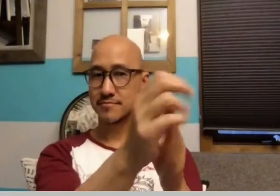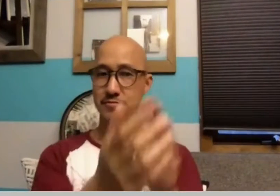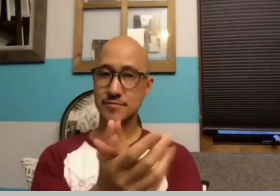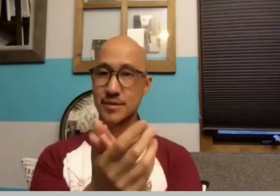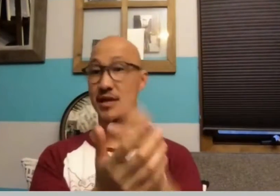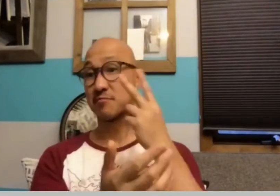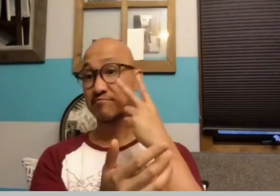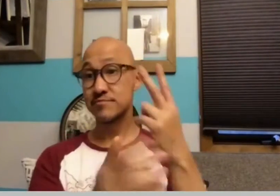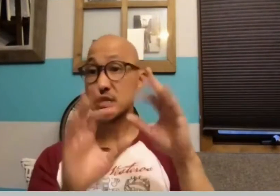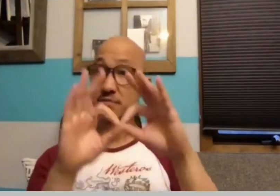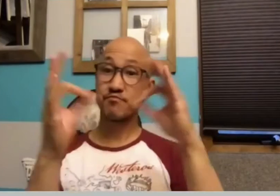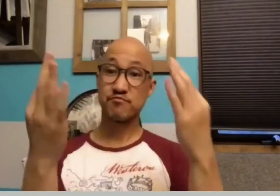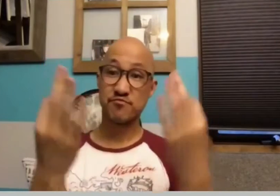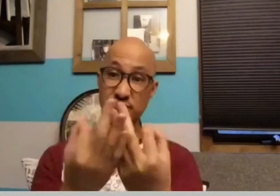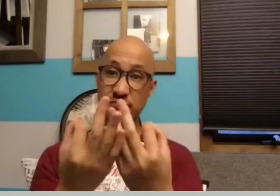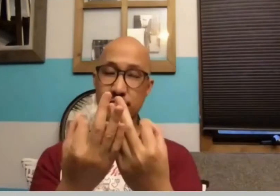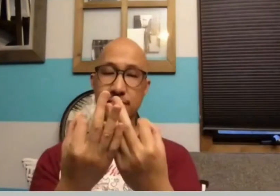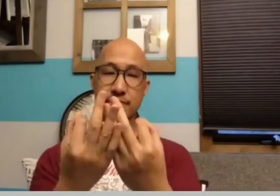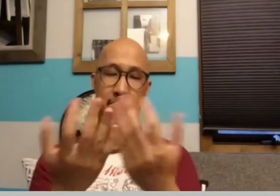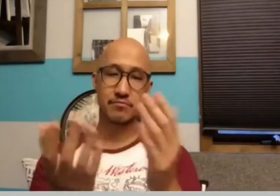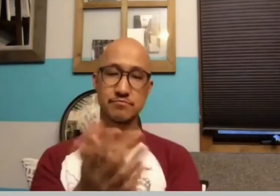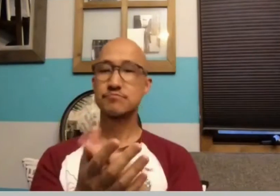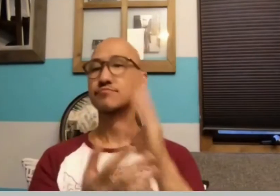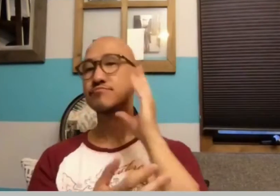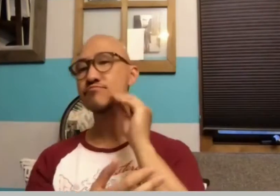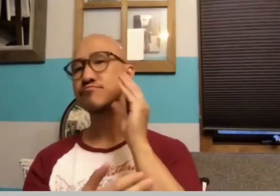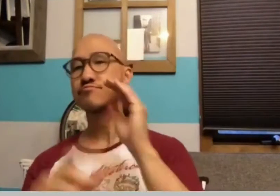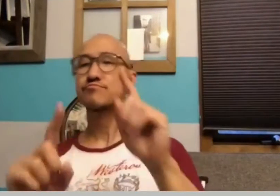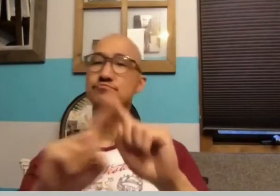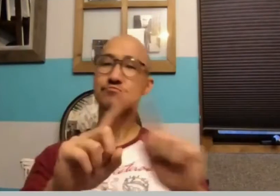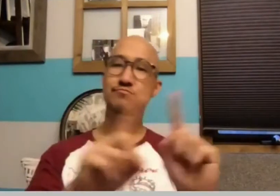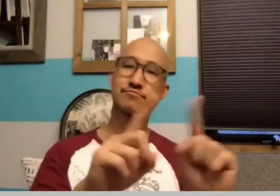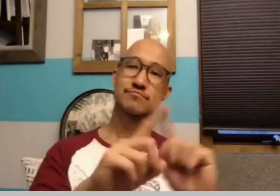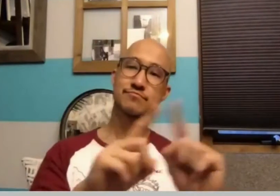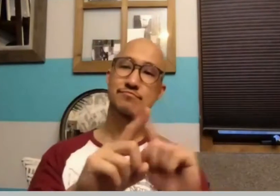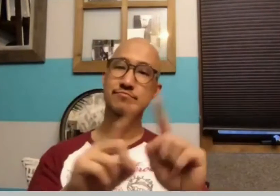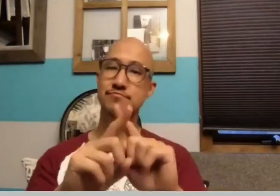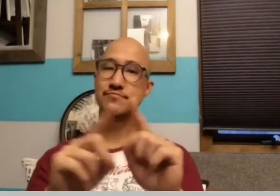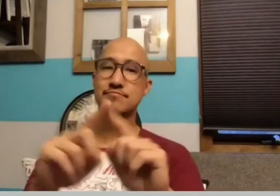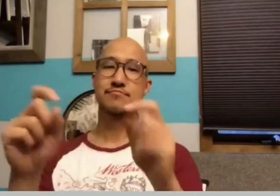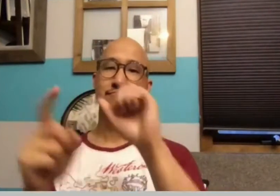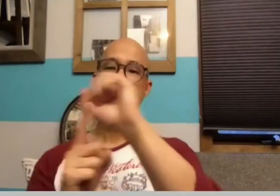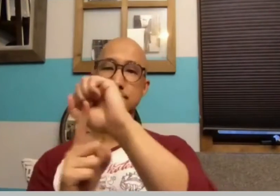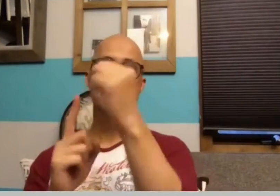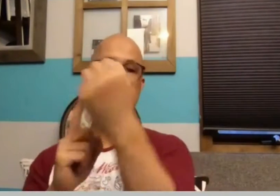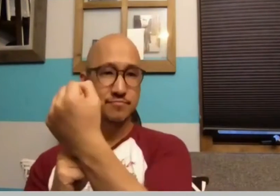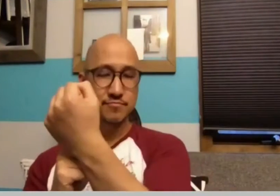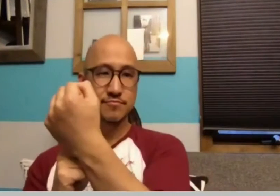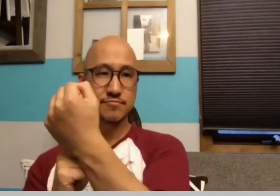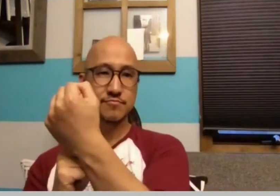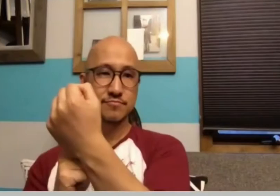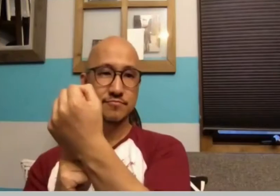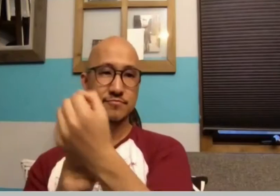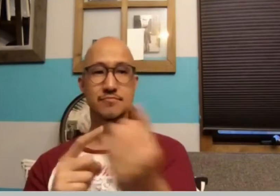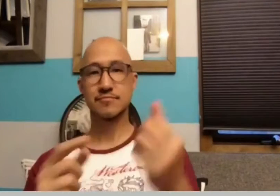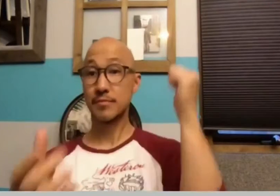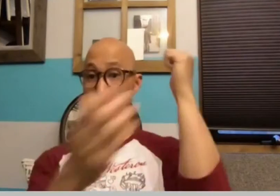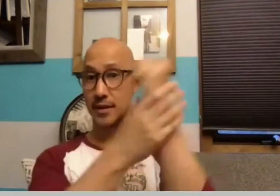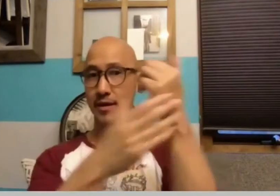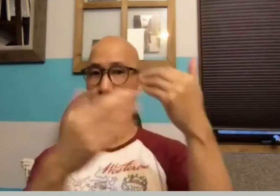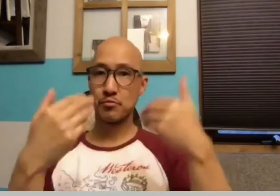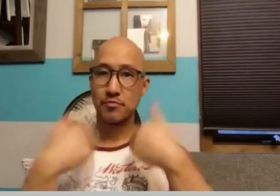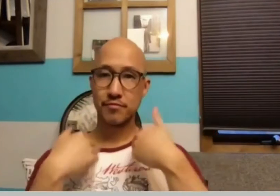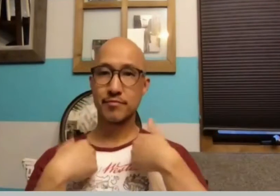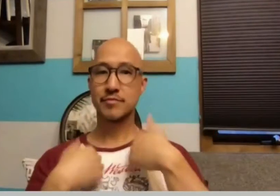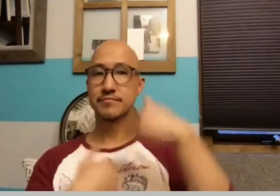different situations with Isaac, Jacob, Esau, etc. Ultimately, with Joseph himself getting put into slavery, but then getting risen